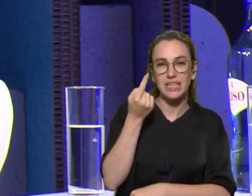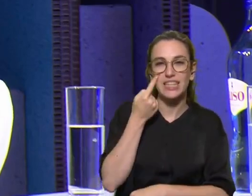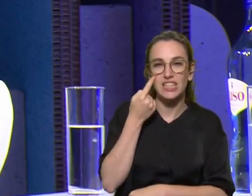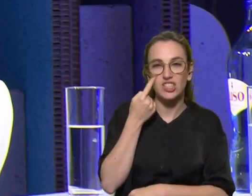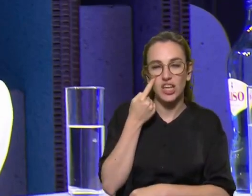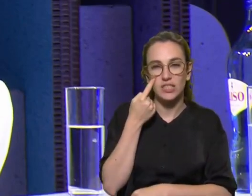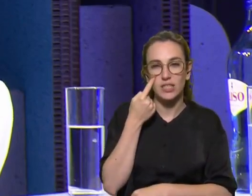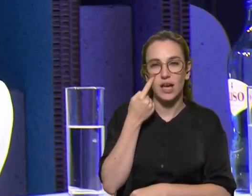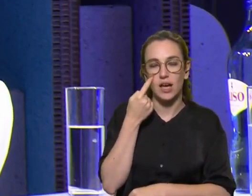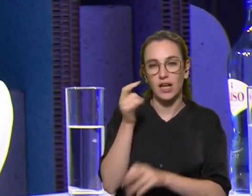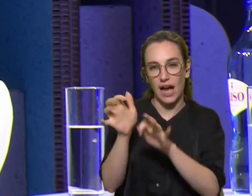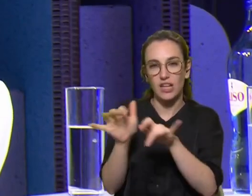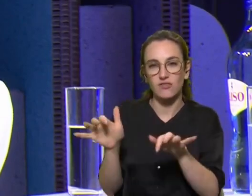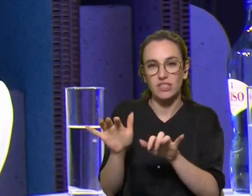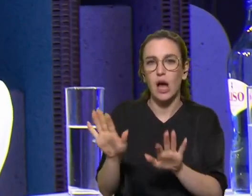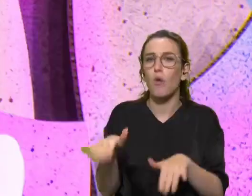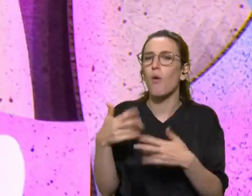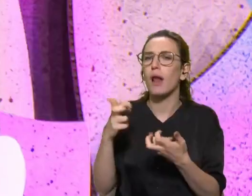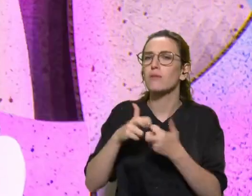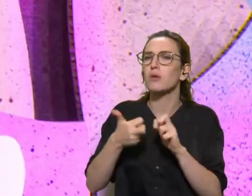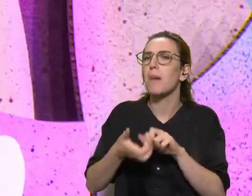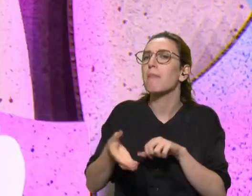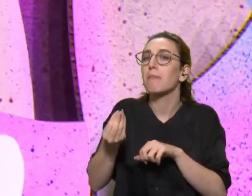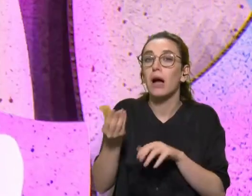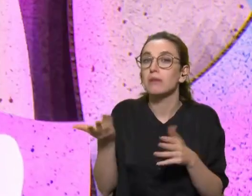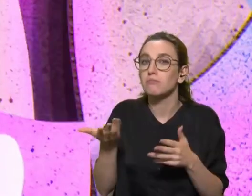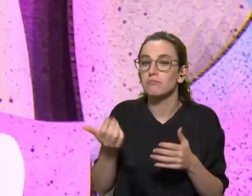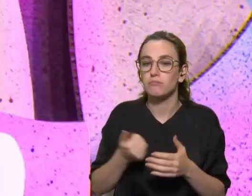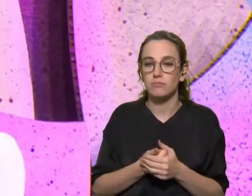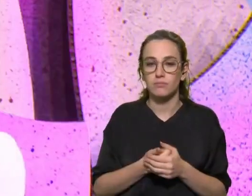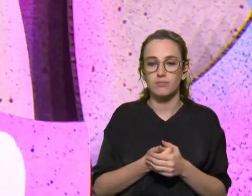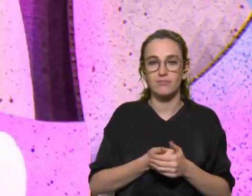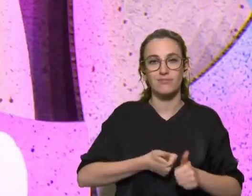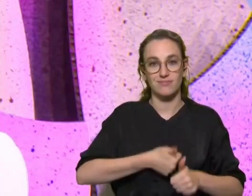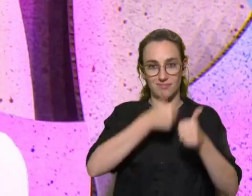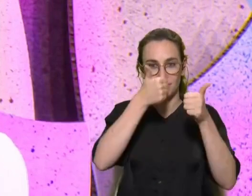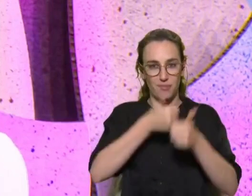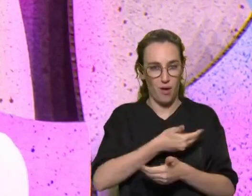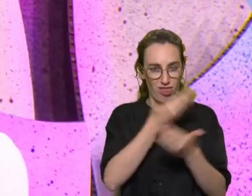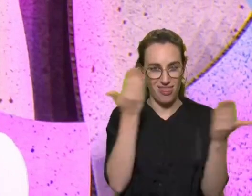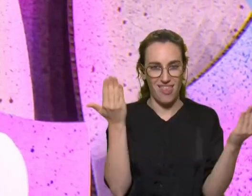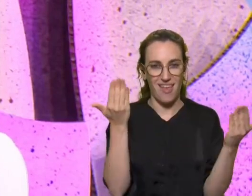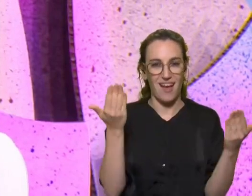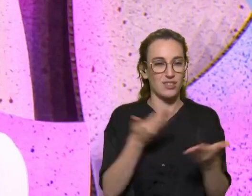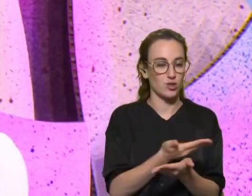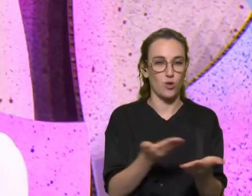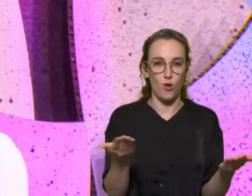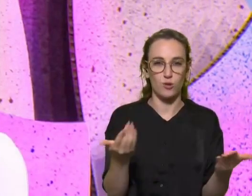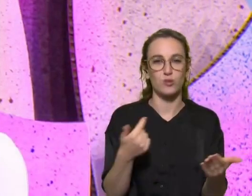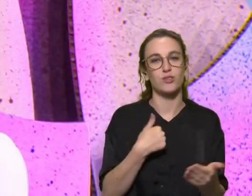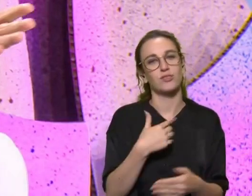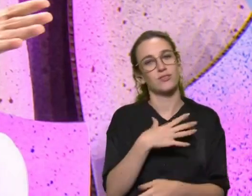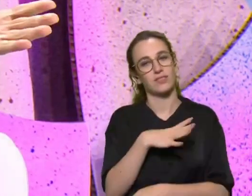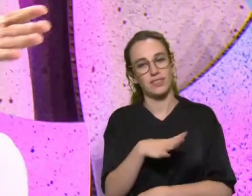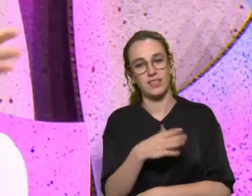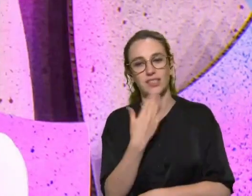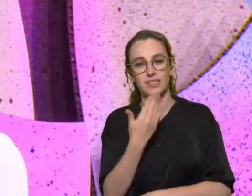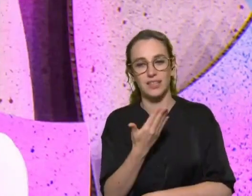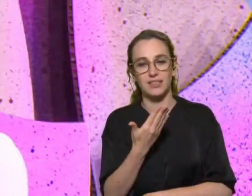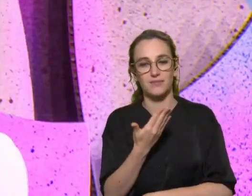focused on, and those that can be more problematic? Well, good morning, everybody. I'd like to greet you